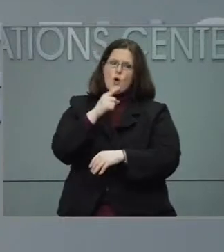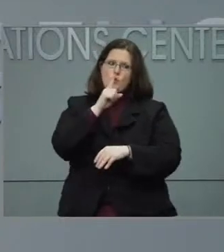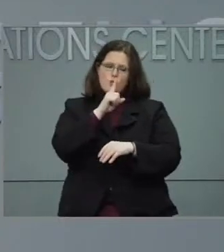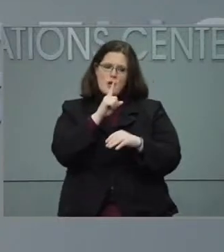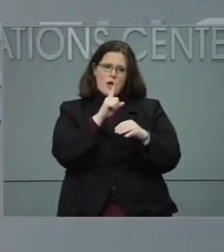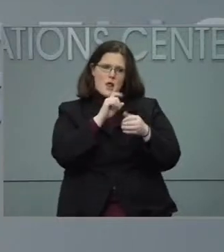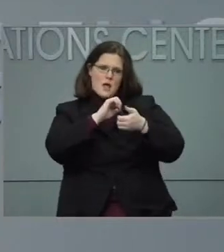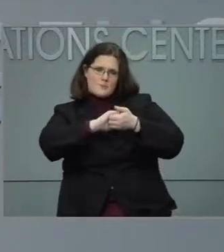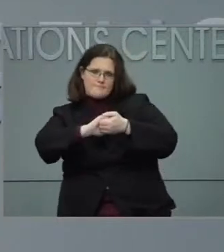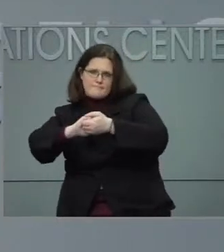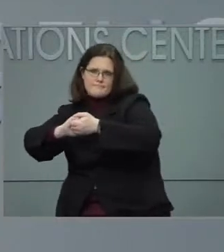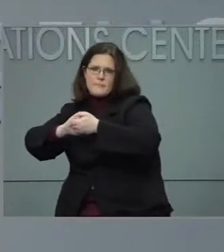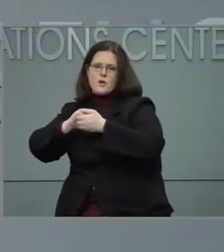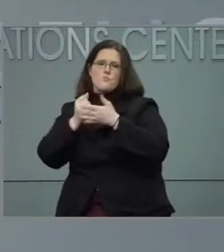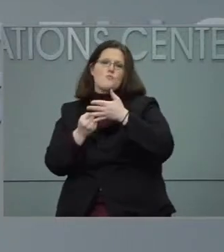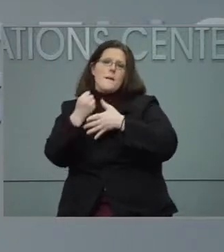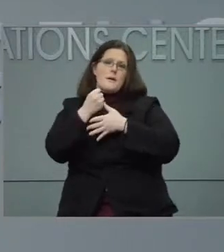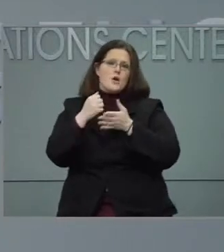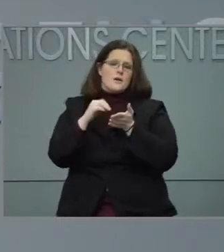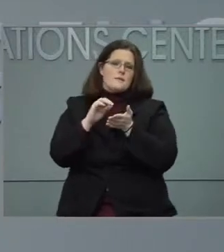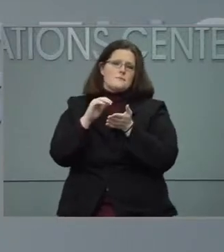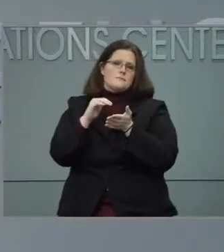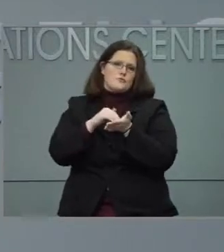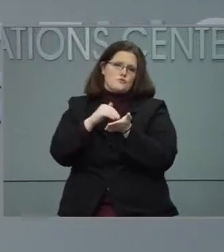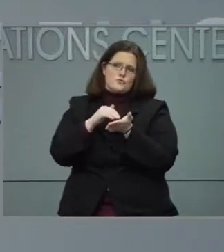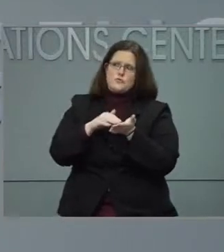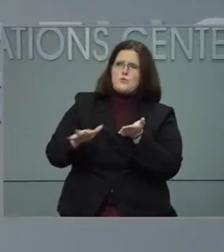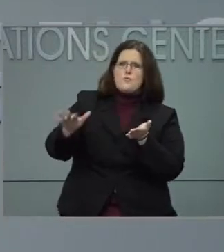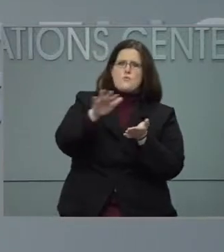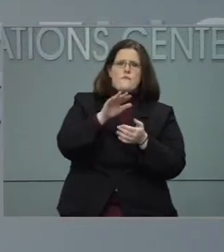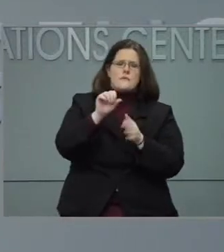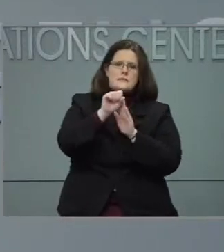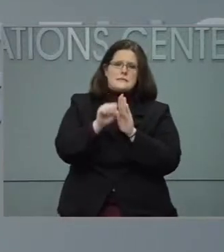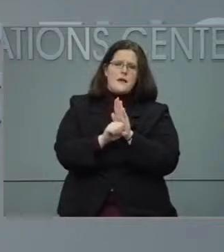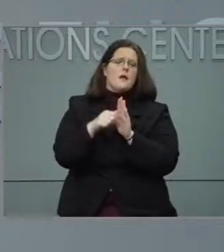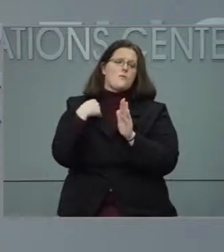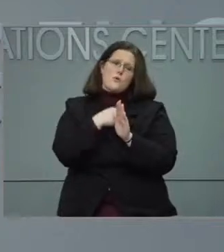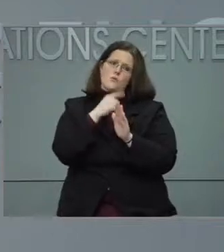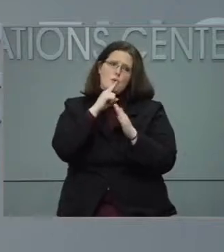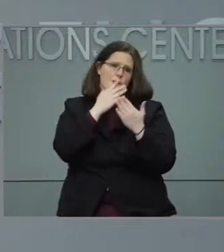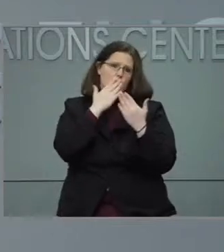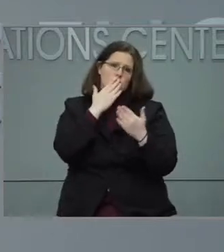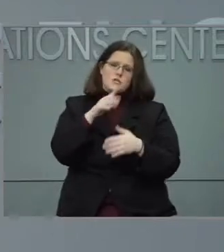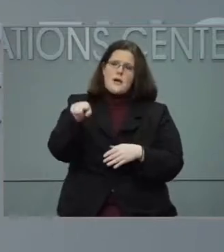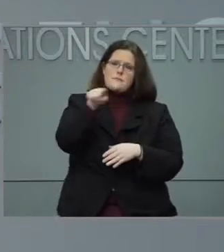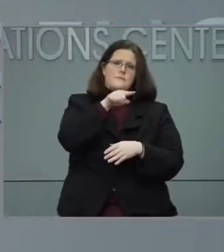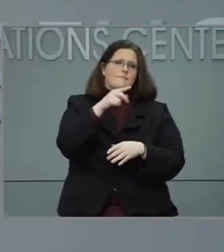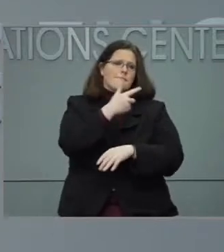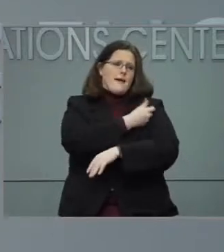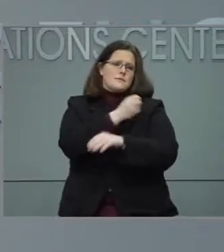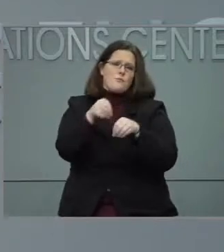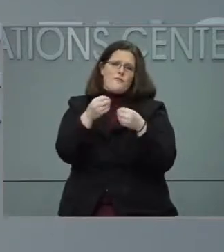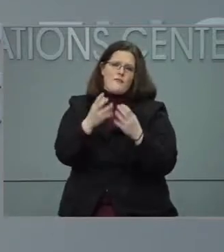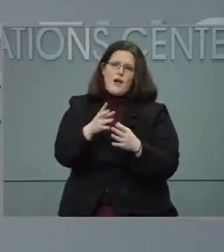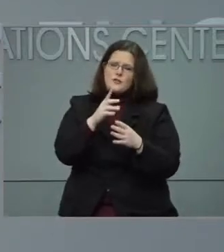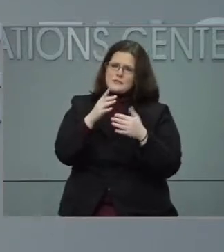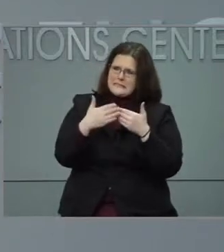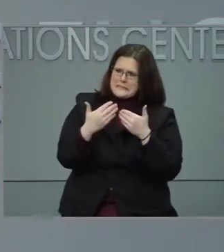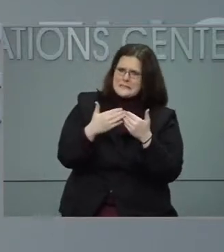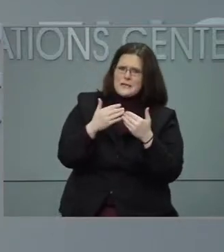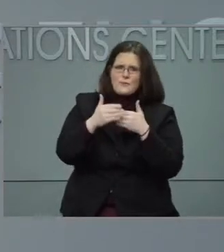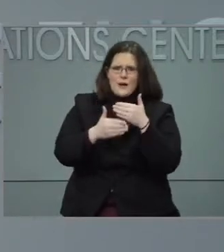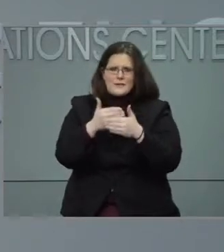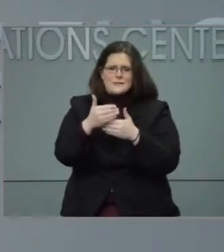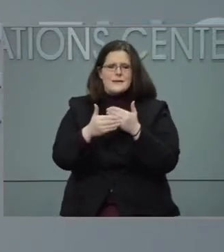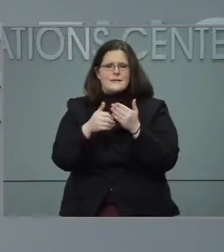care practices across the state and really appreciate all of the work our vaccine providers are doing to make things easy, to answer questions, and make sure